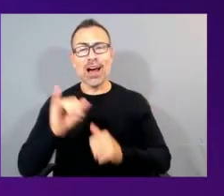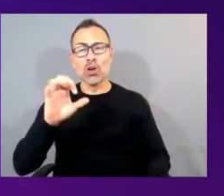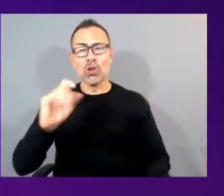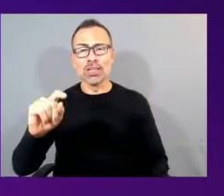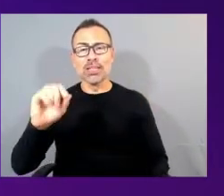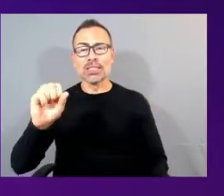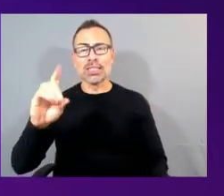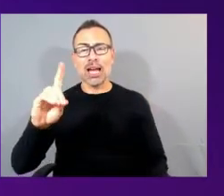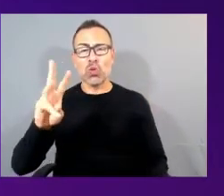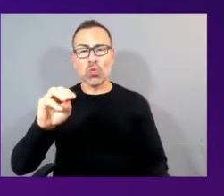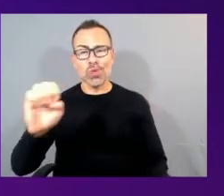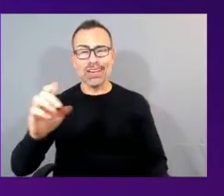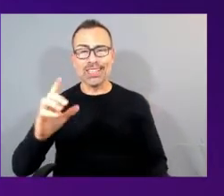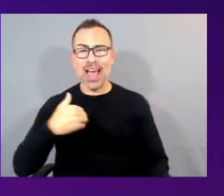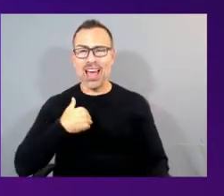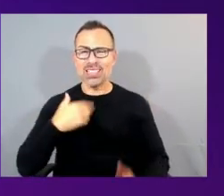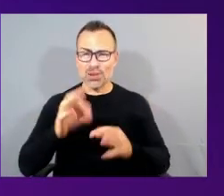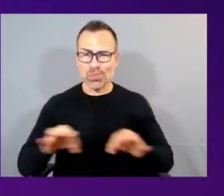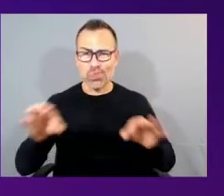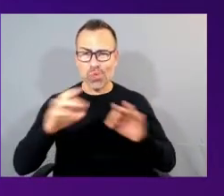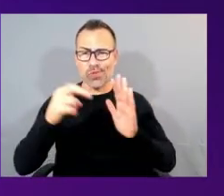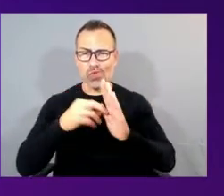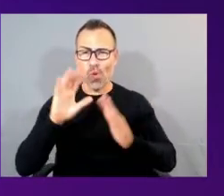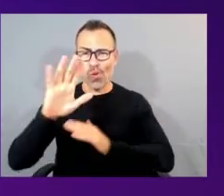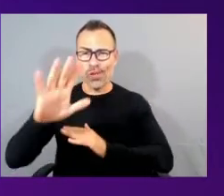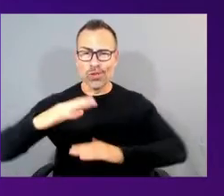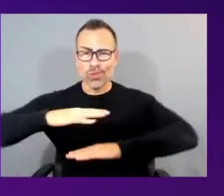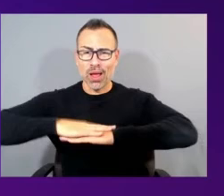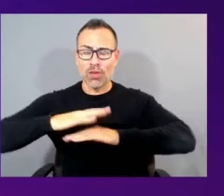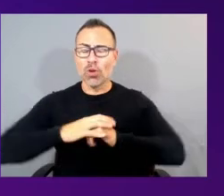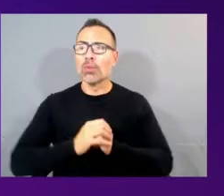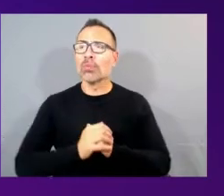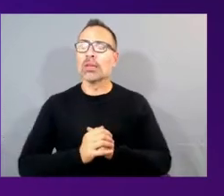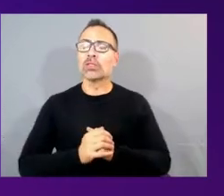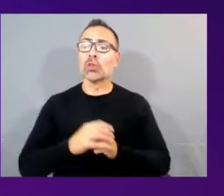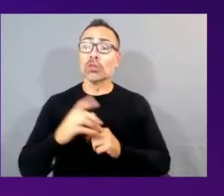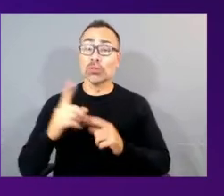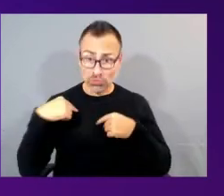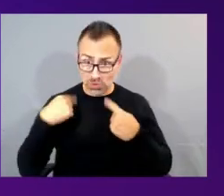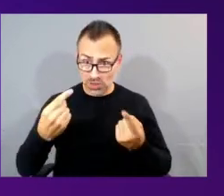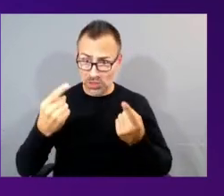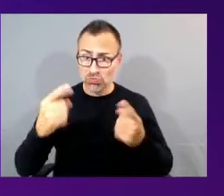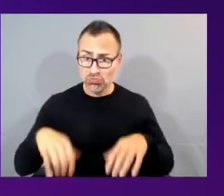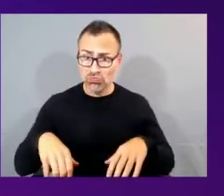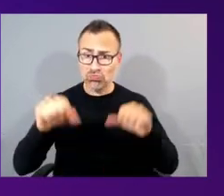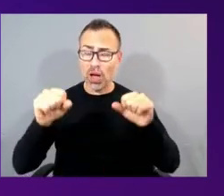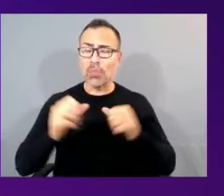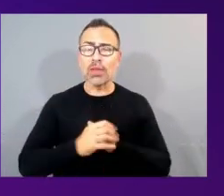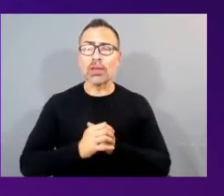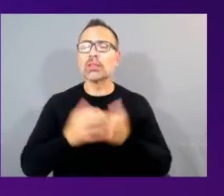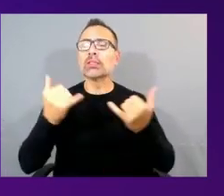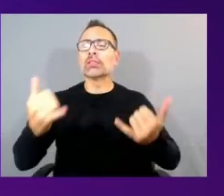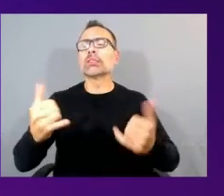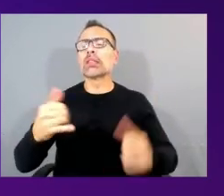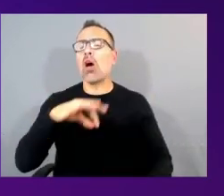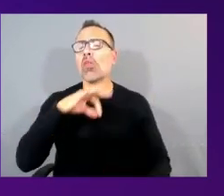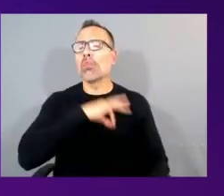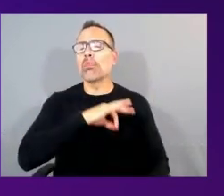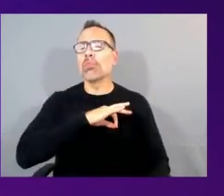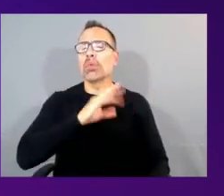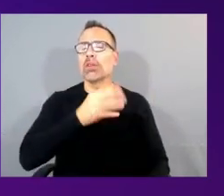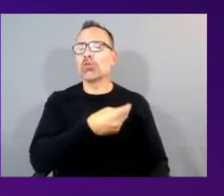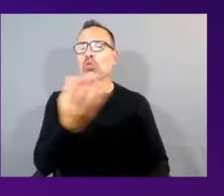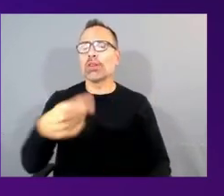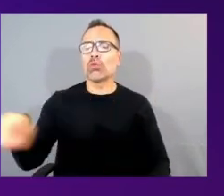platform. So since adopting the solution, what have been the biggest benefit you are able to deliver to Yara end users?